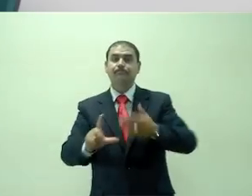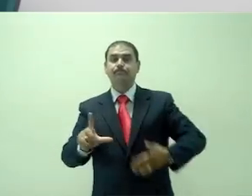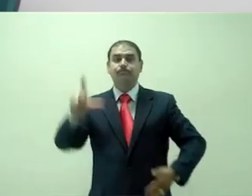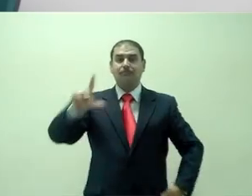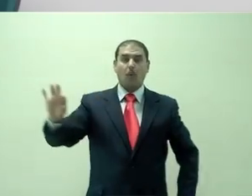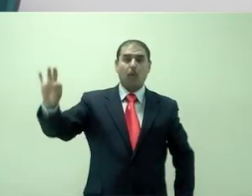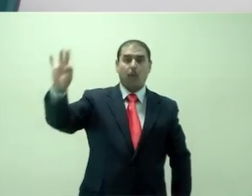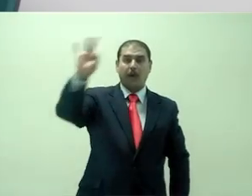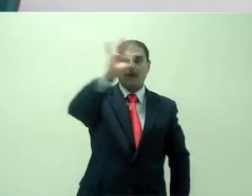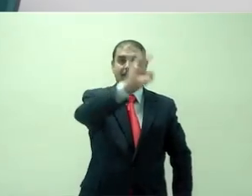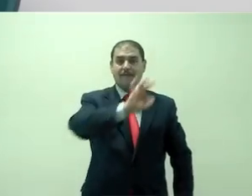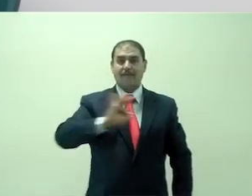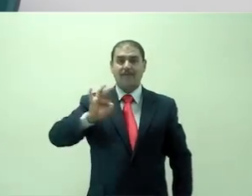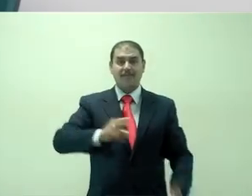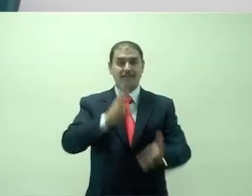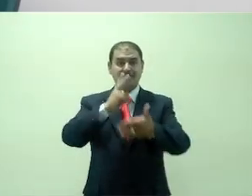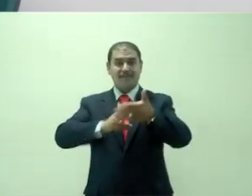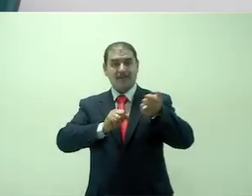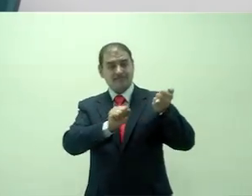intervention,